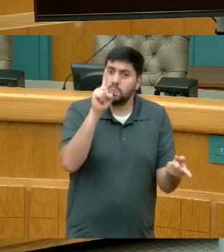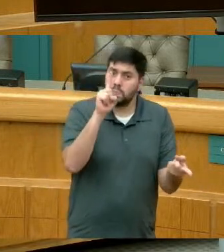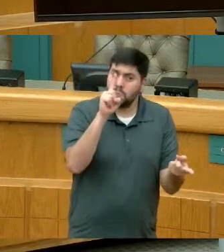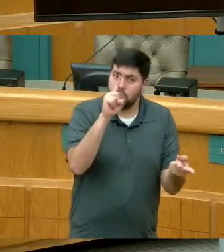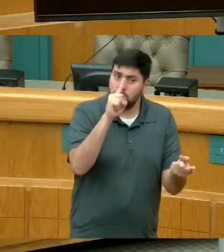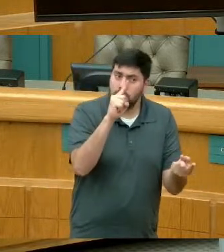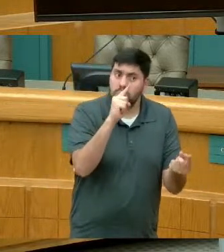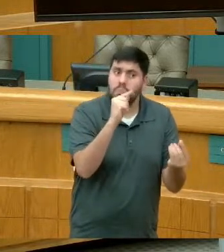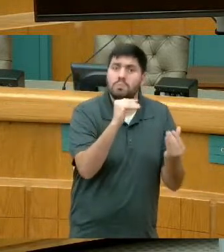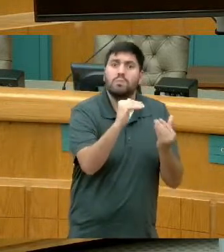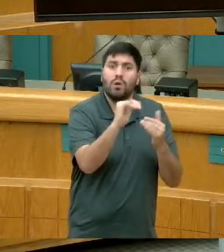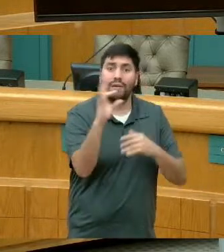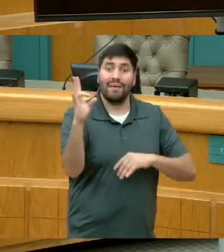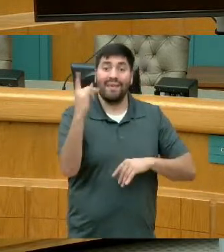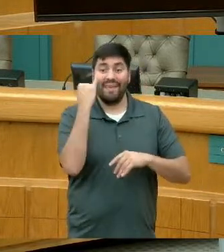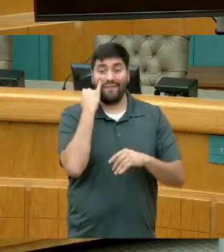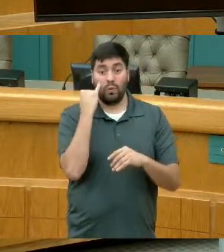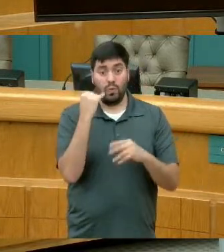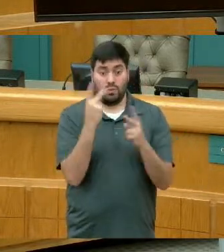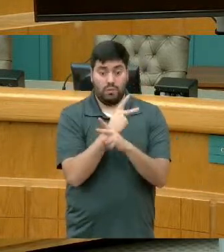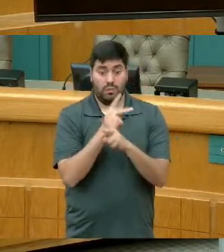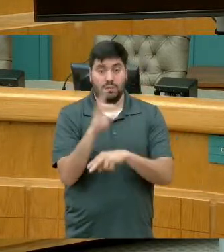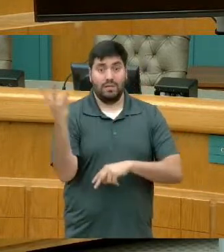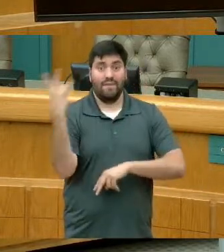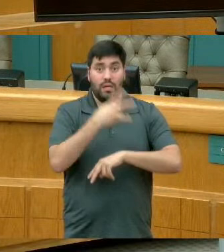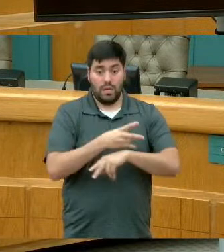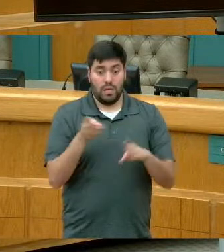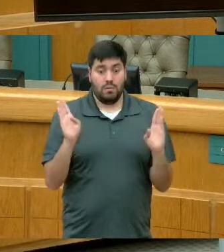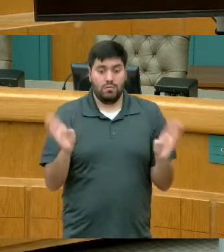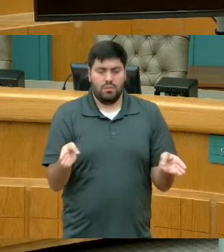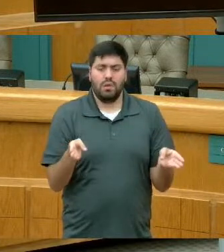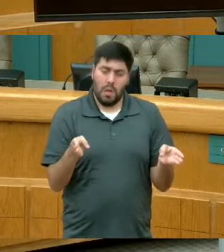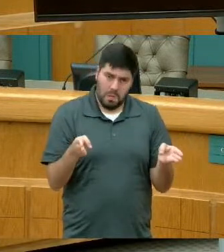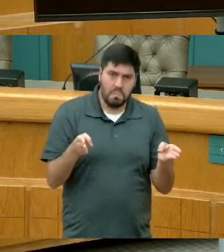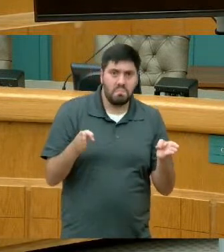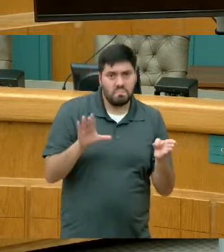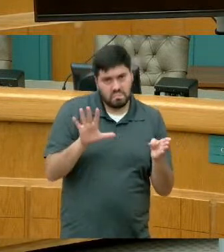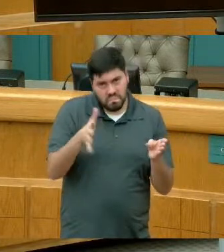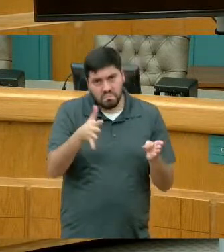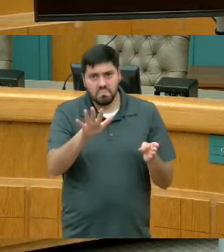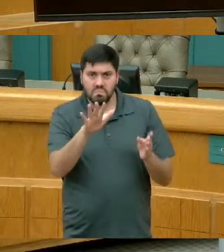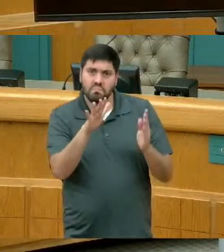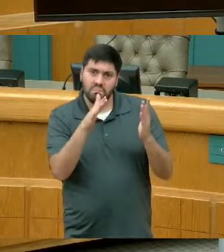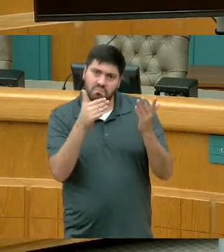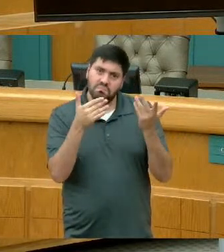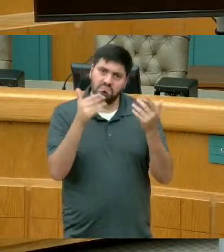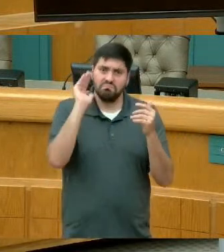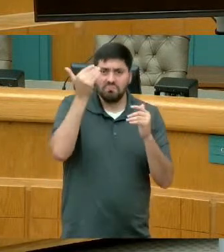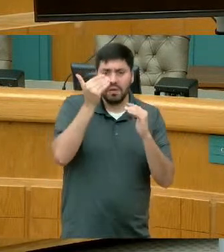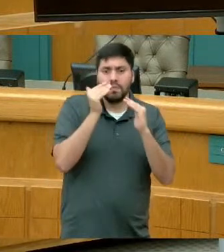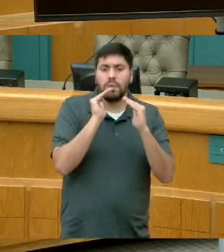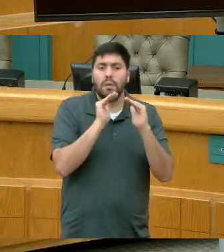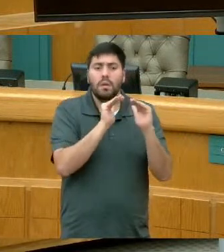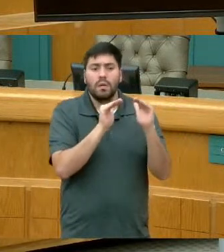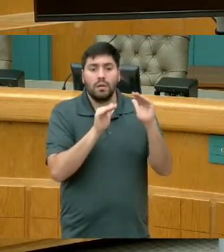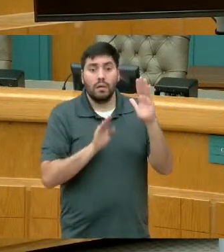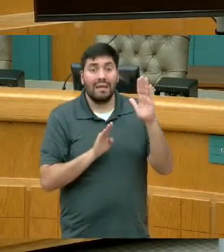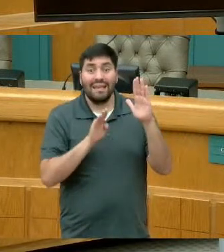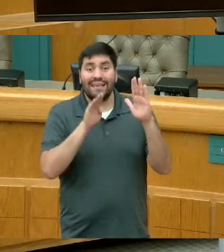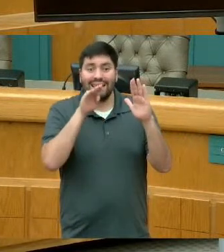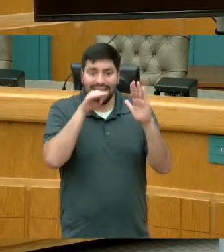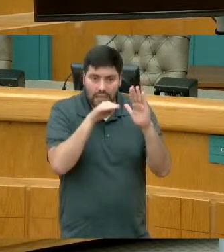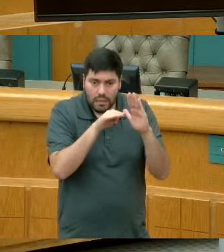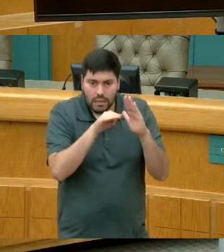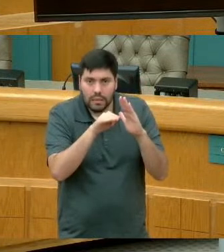to be leveling out on your 7-day average, depending on when we get reports back. So I think we're on the right track.